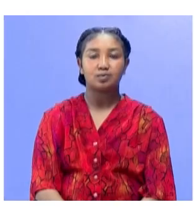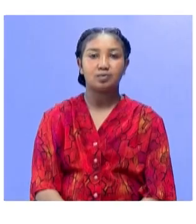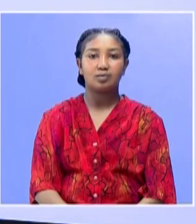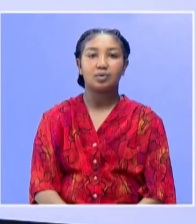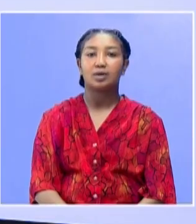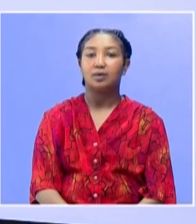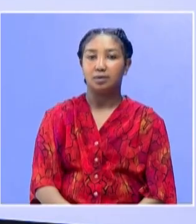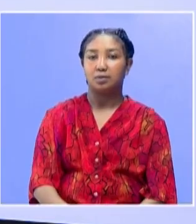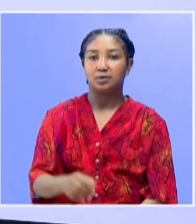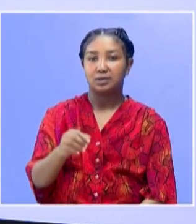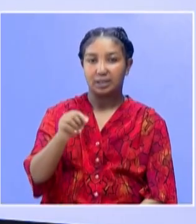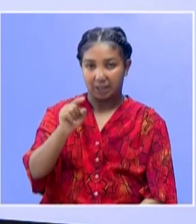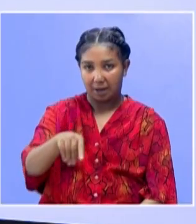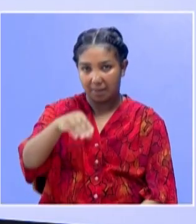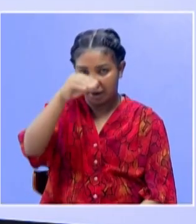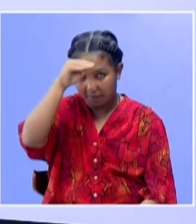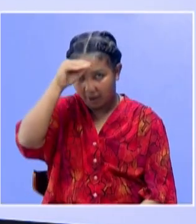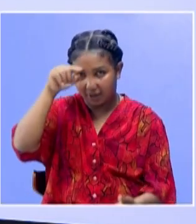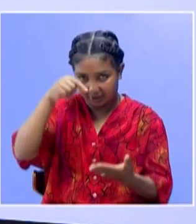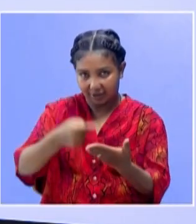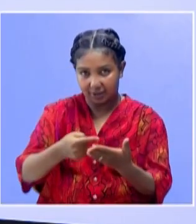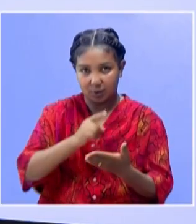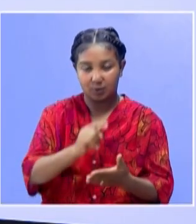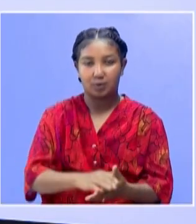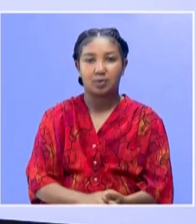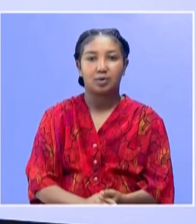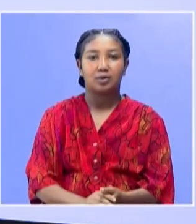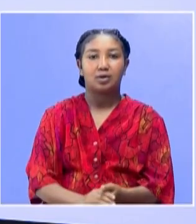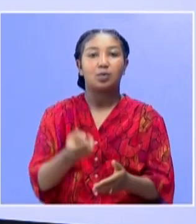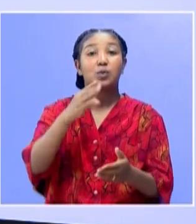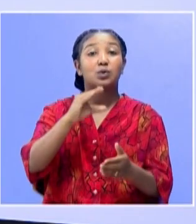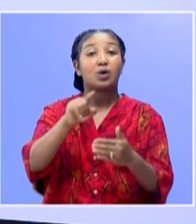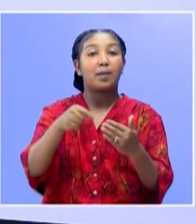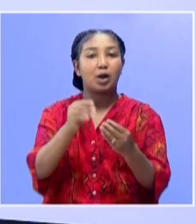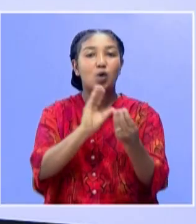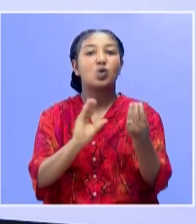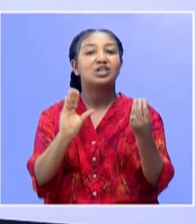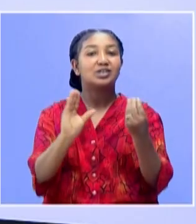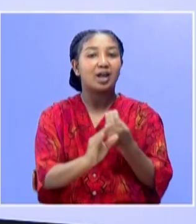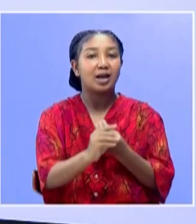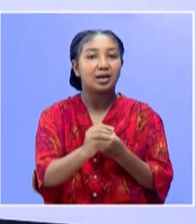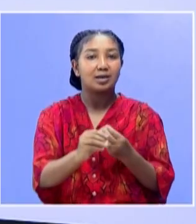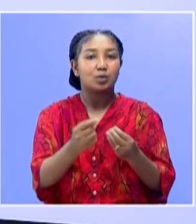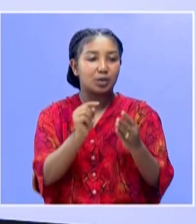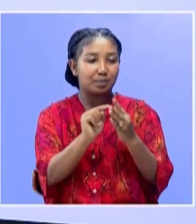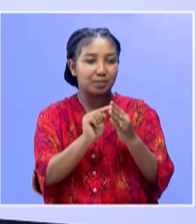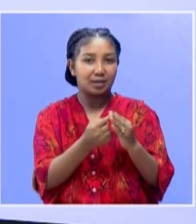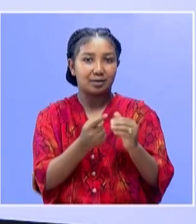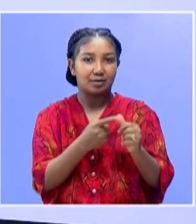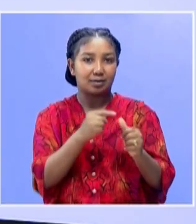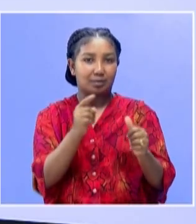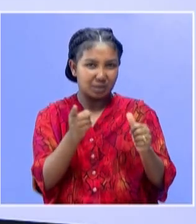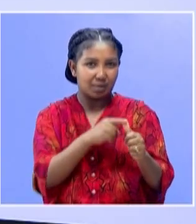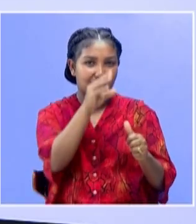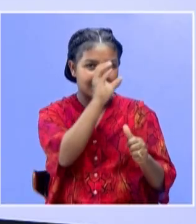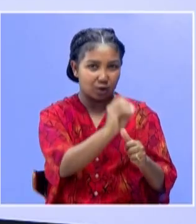This is what we are going to see about conditionals. Okay? When we talk about conditionals, we begin by the zero